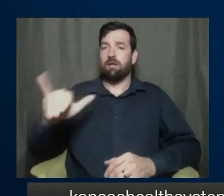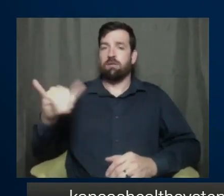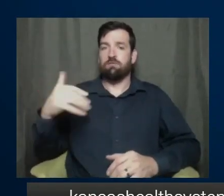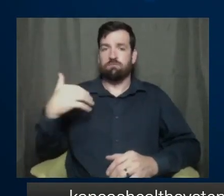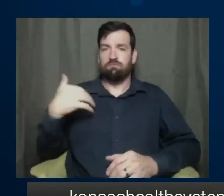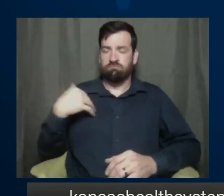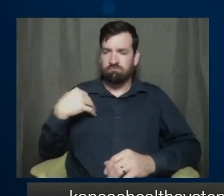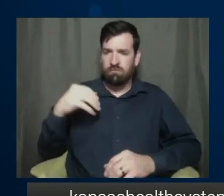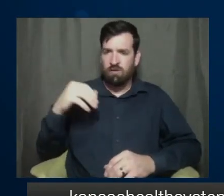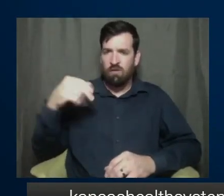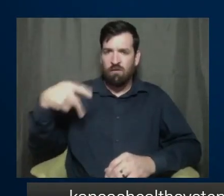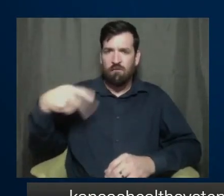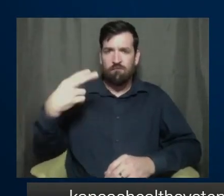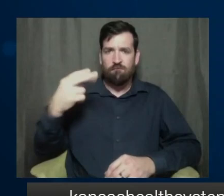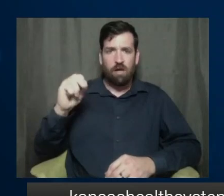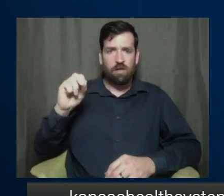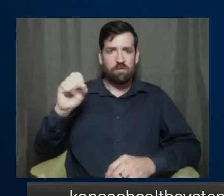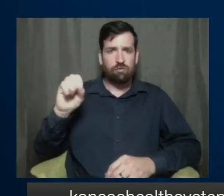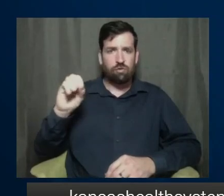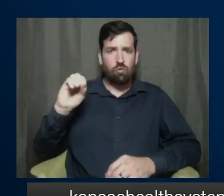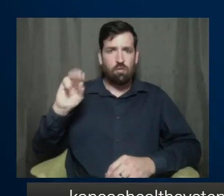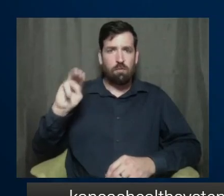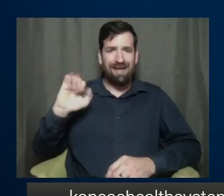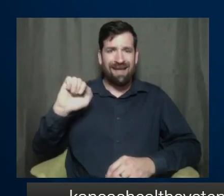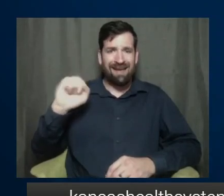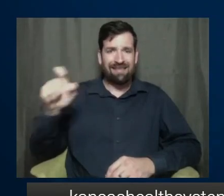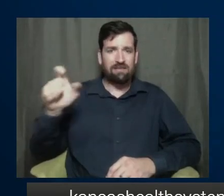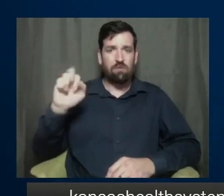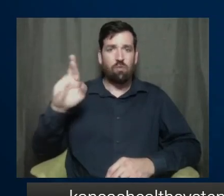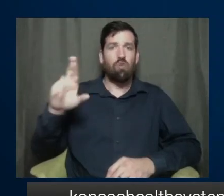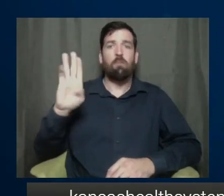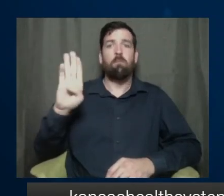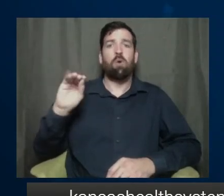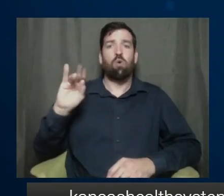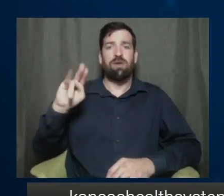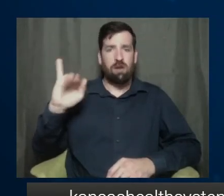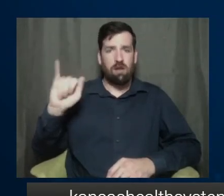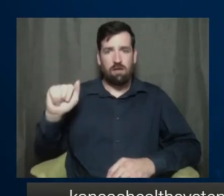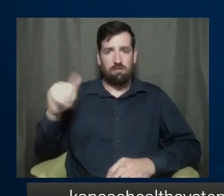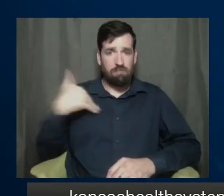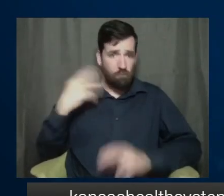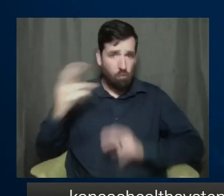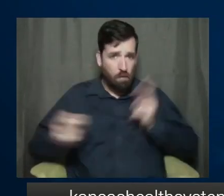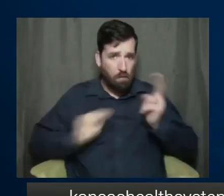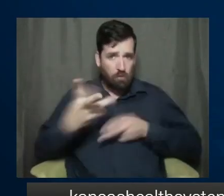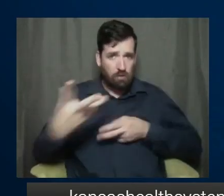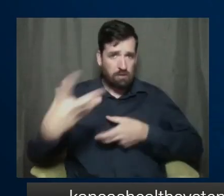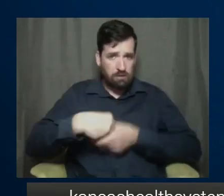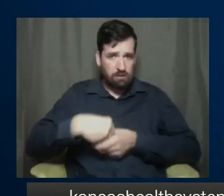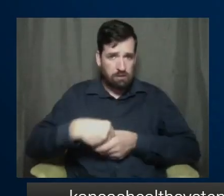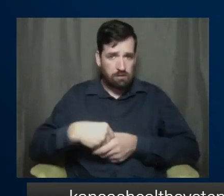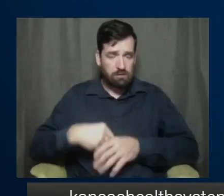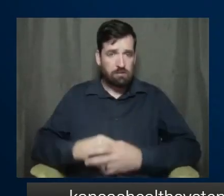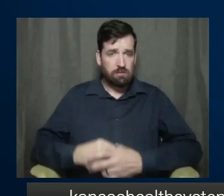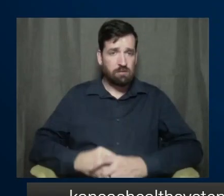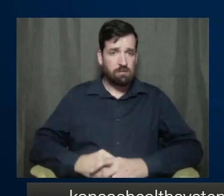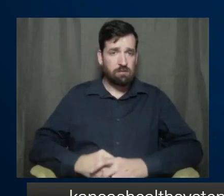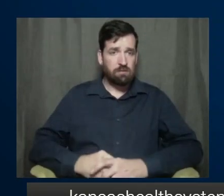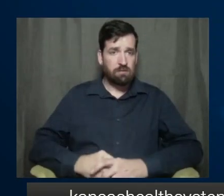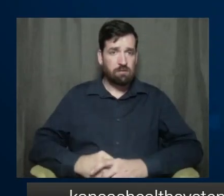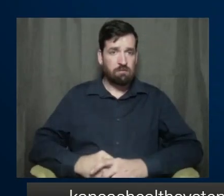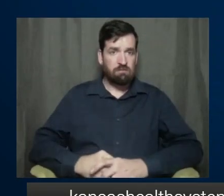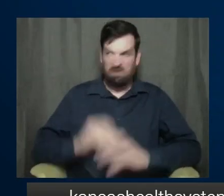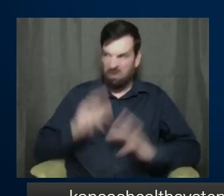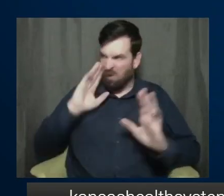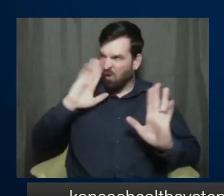or Bonita, which I know people take for calcium and strong bones? Who wants to grab that one? I hope we all would give the same answer